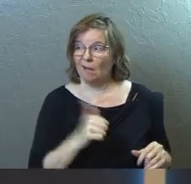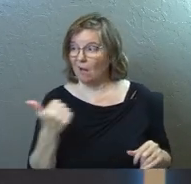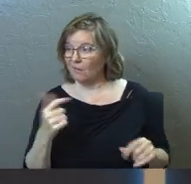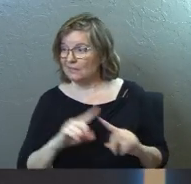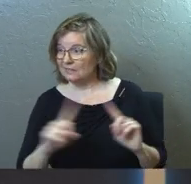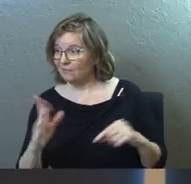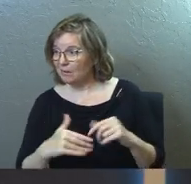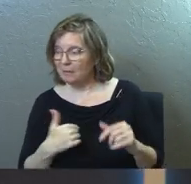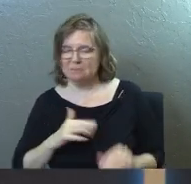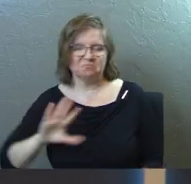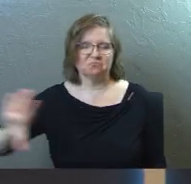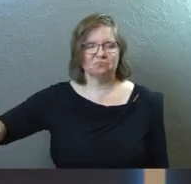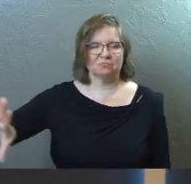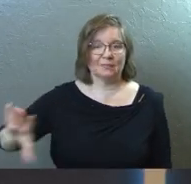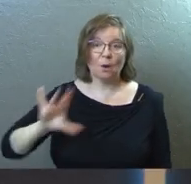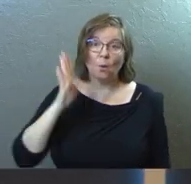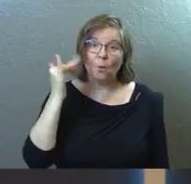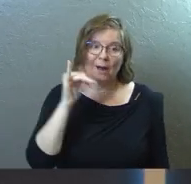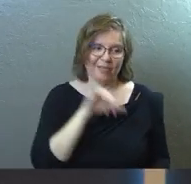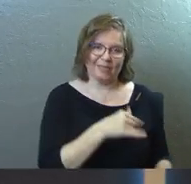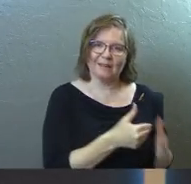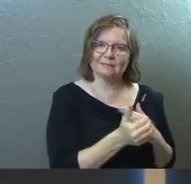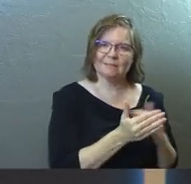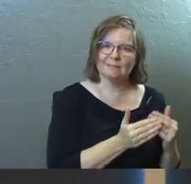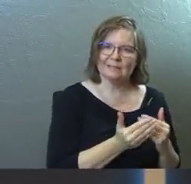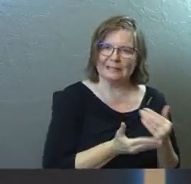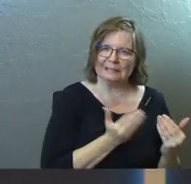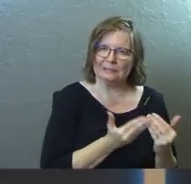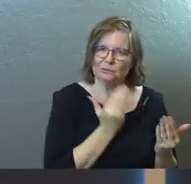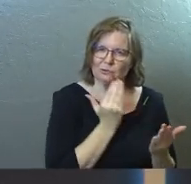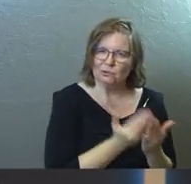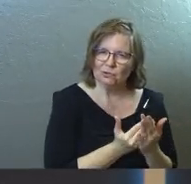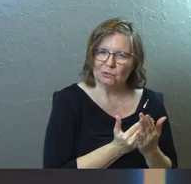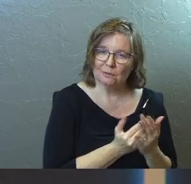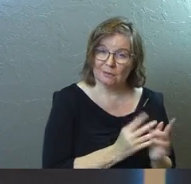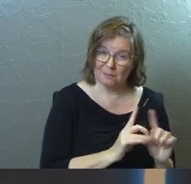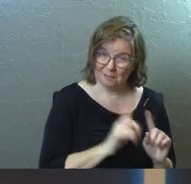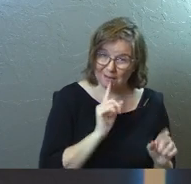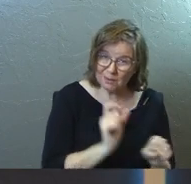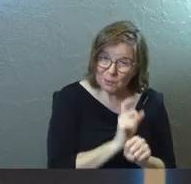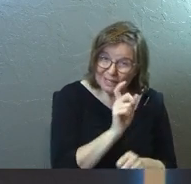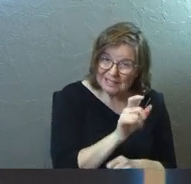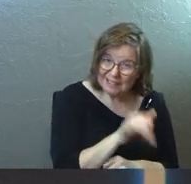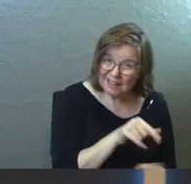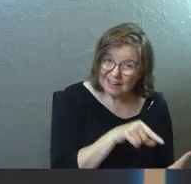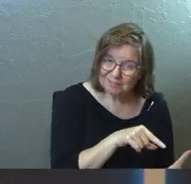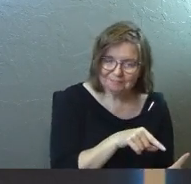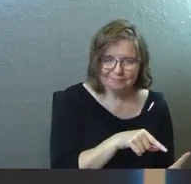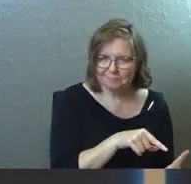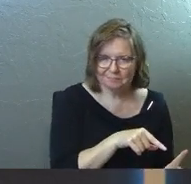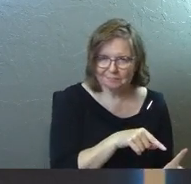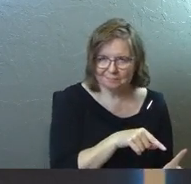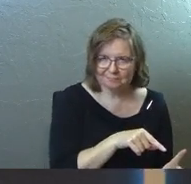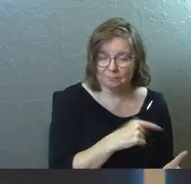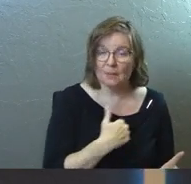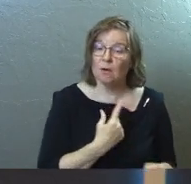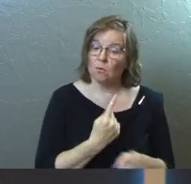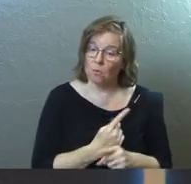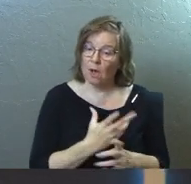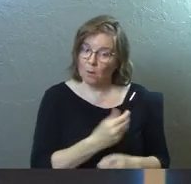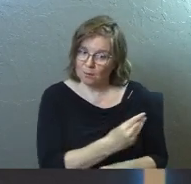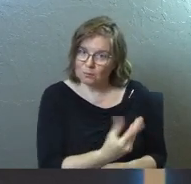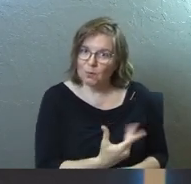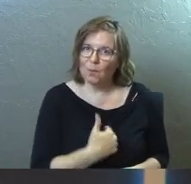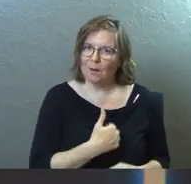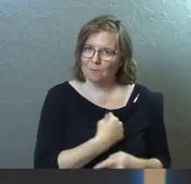comfortable, that's easy, that's good. But is it what I need? Right? I'm right, and I want to be